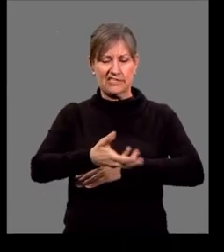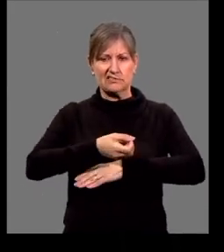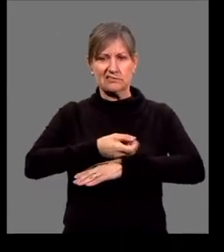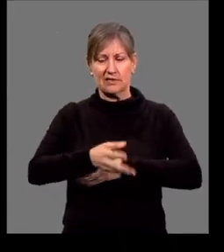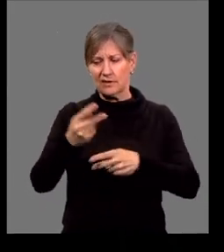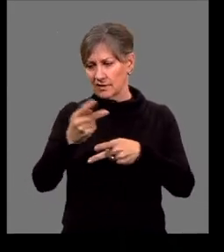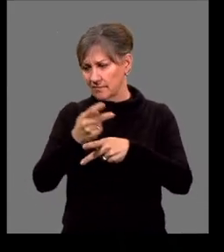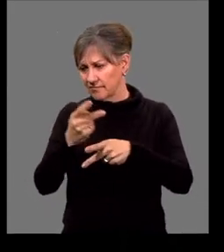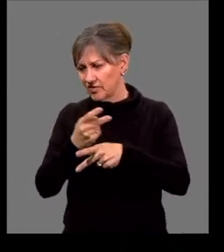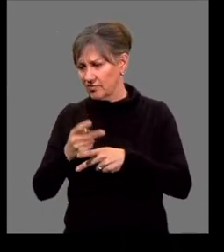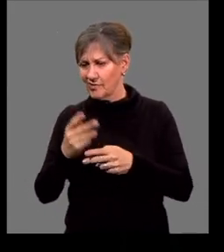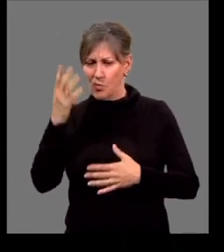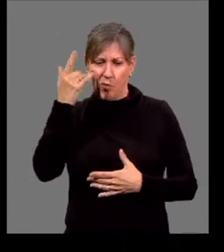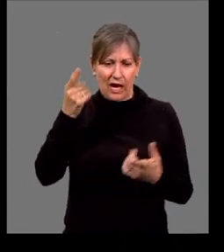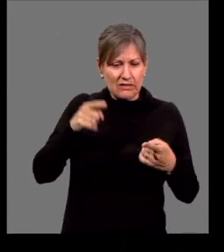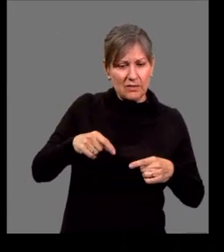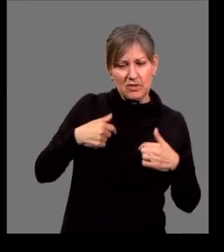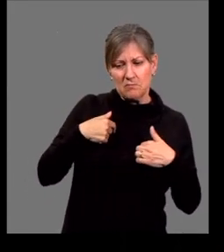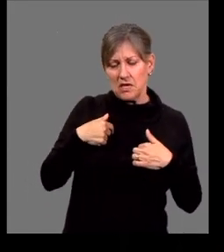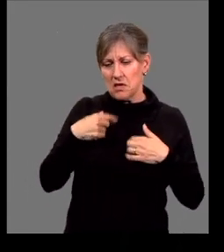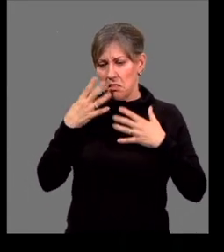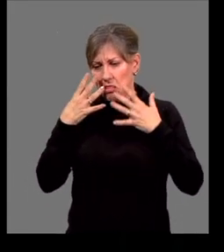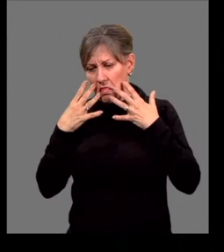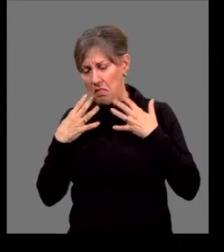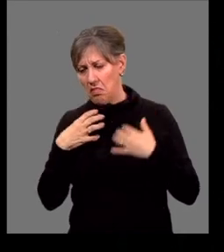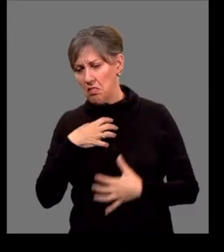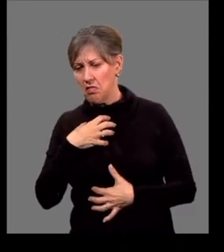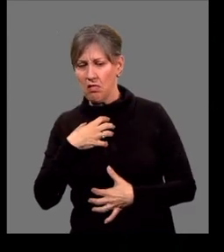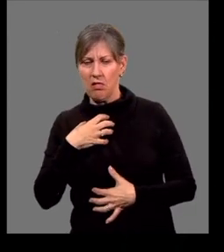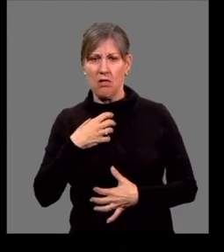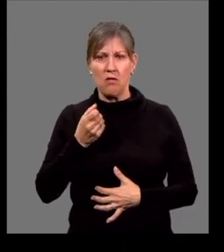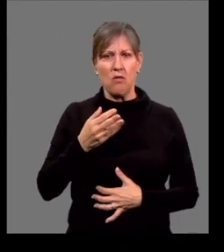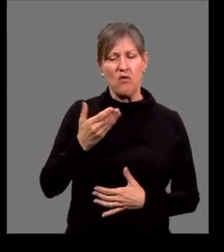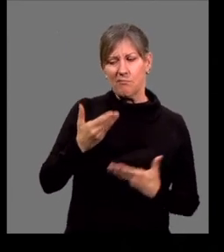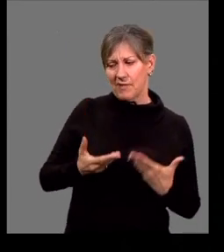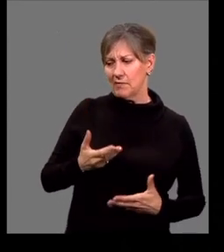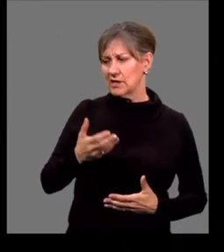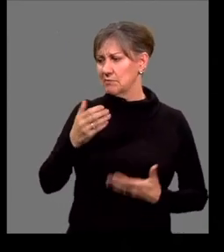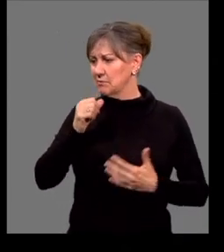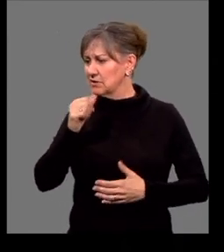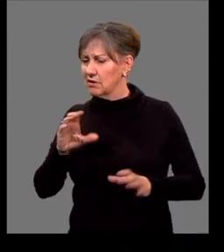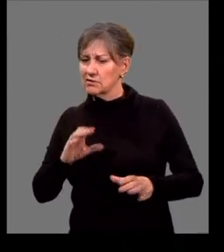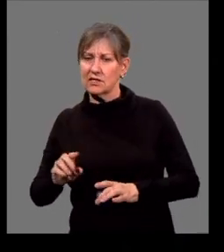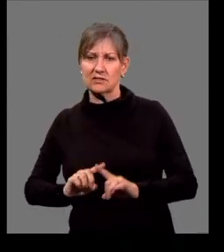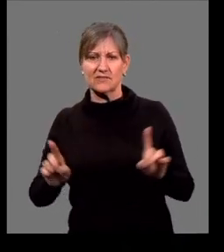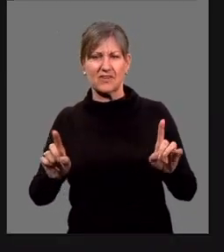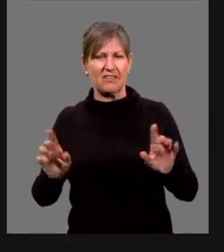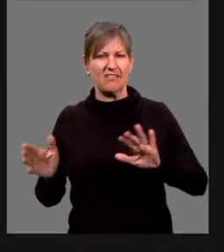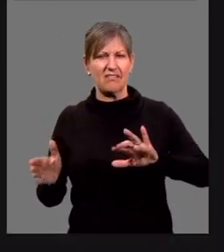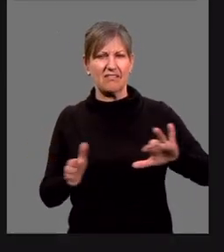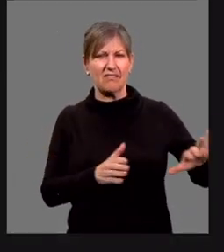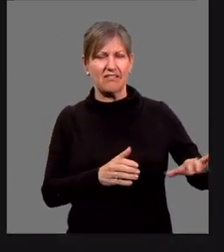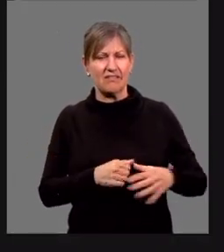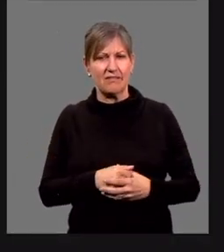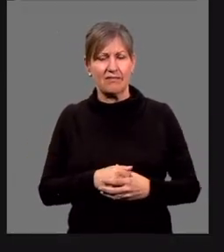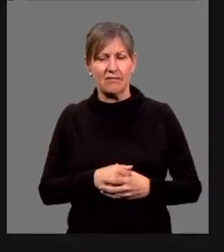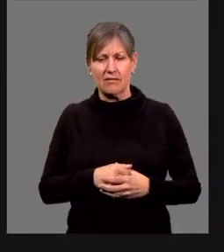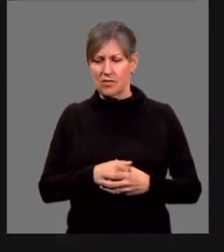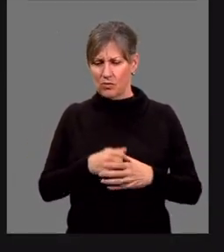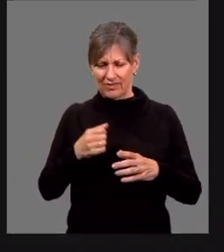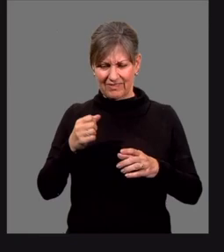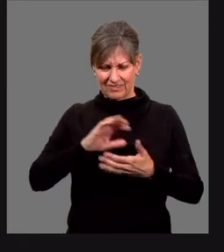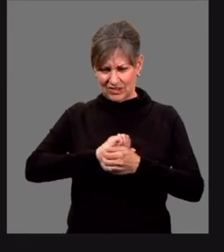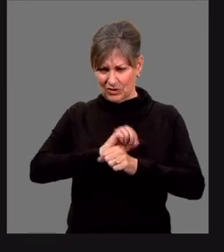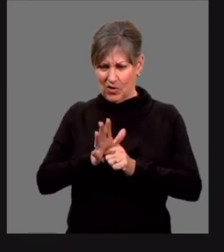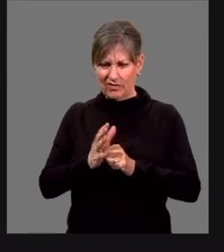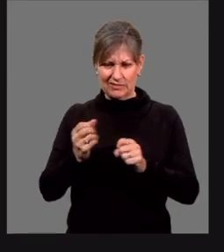time figuring out why this has happened, or what you may or may not have done differently, or what impact